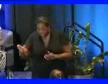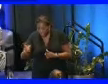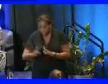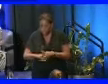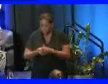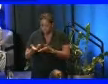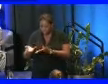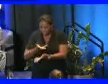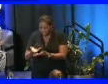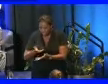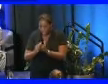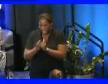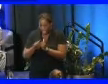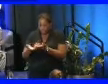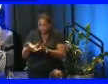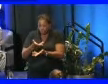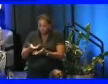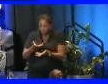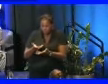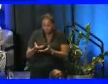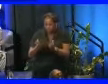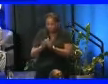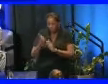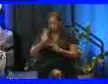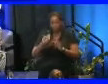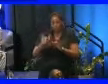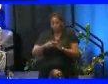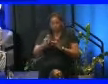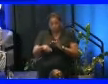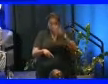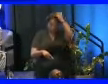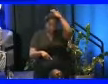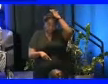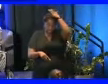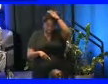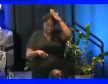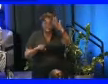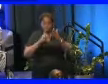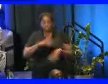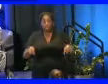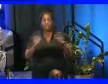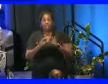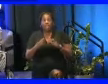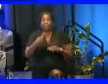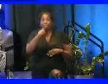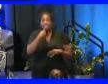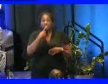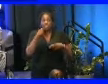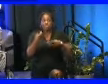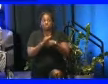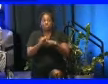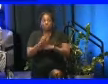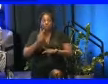up. It's all in the way that you present yourself. So that question that you ask is a major question. So I would say train